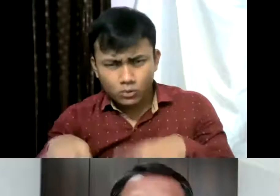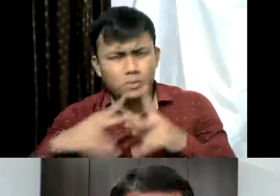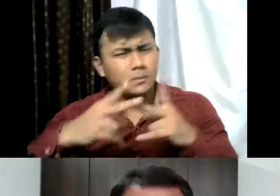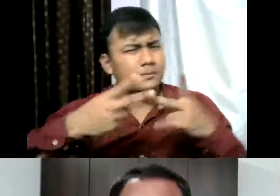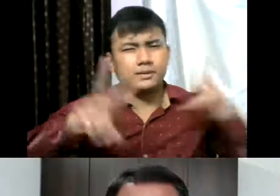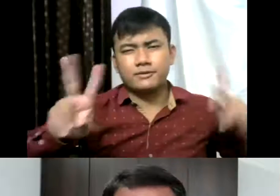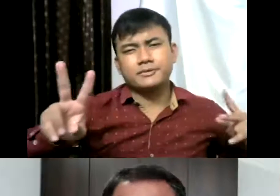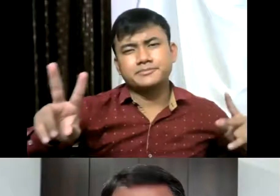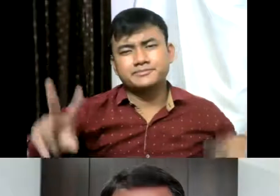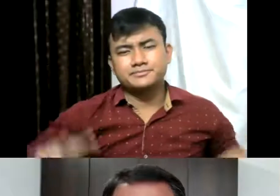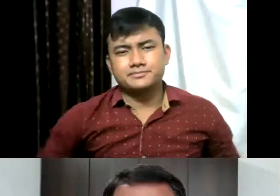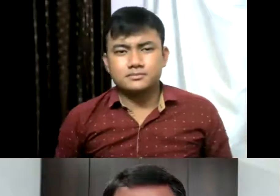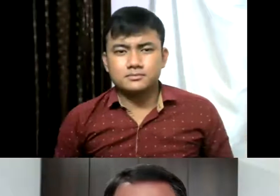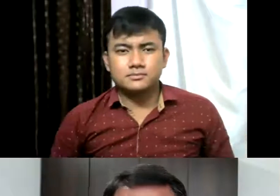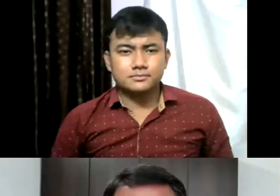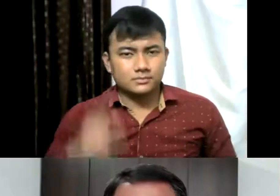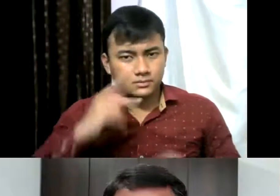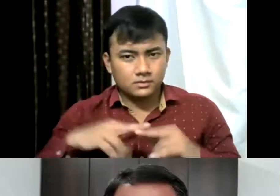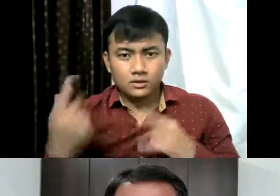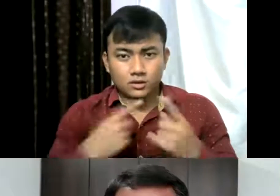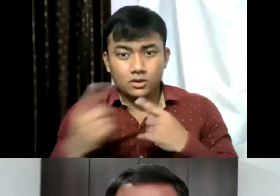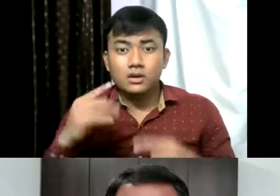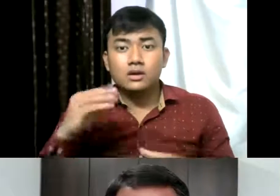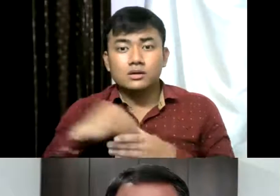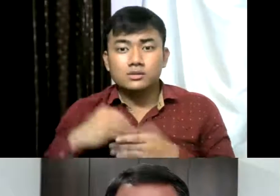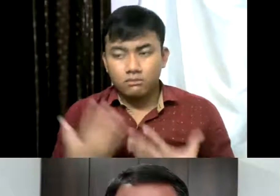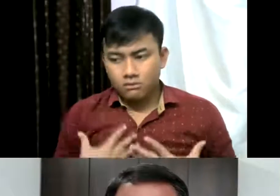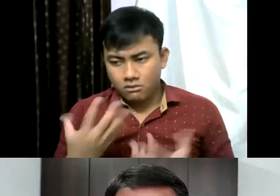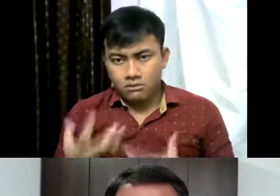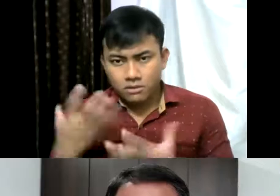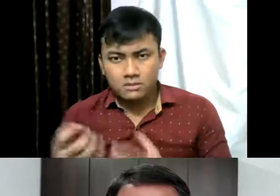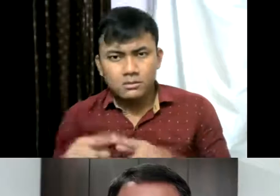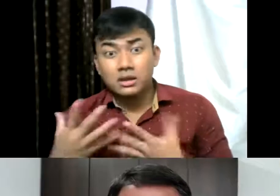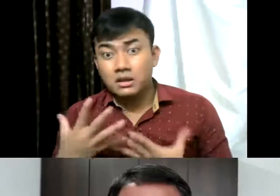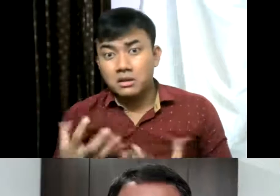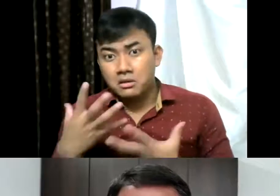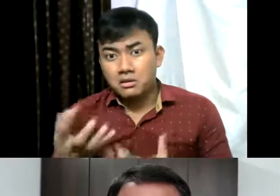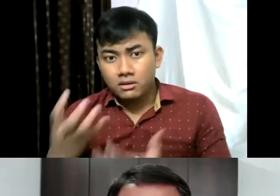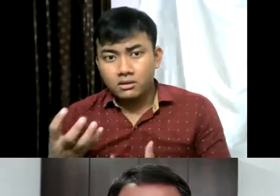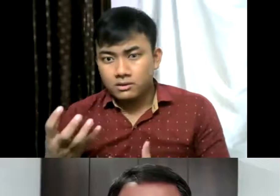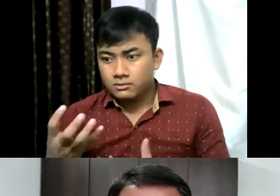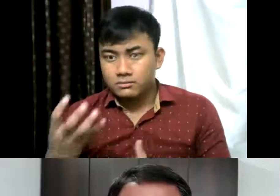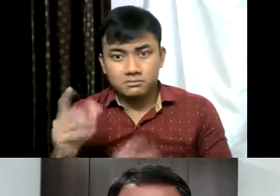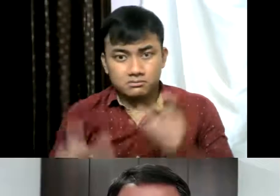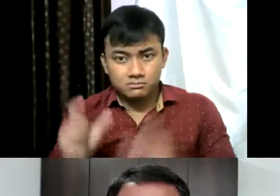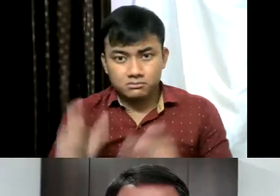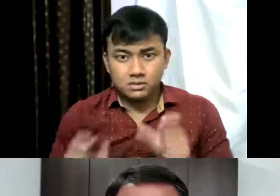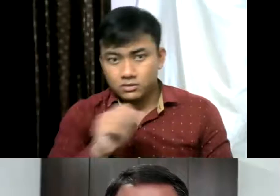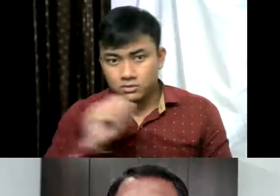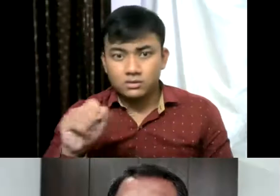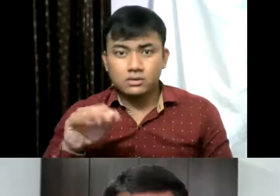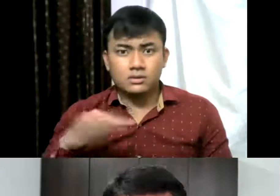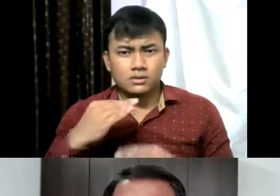No. And so when we're talking about desires, it's also a question of whose desires are even now being not included in our conversations.